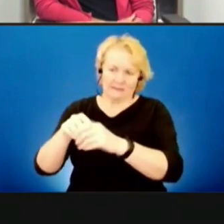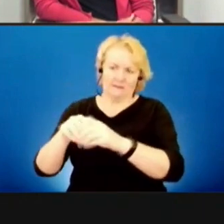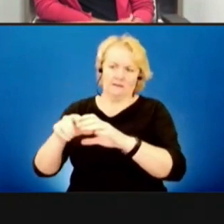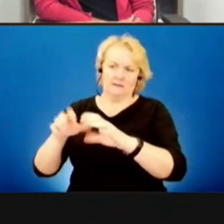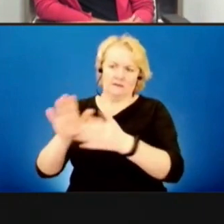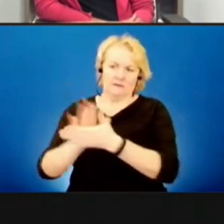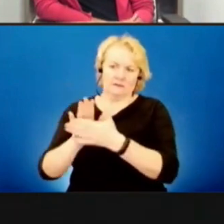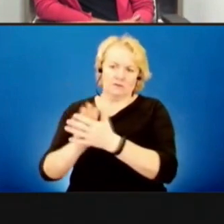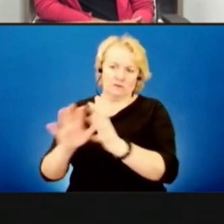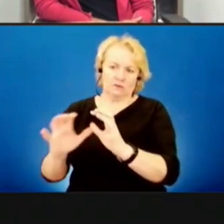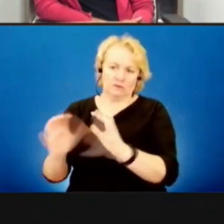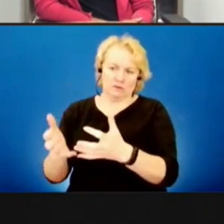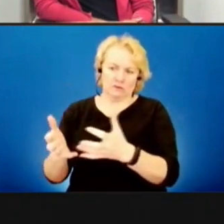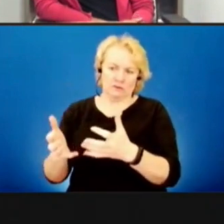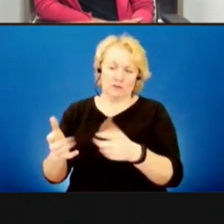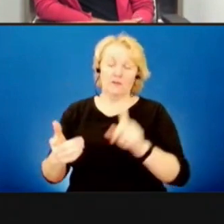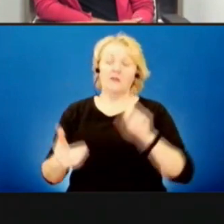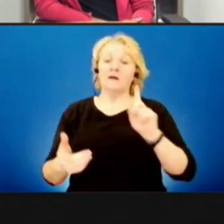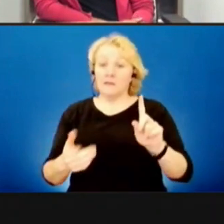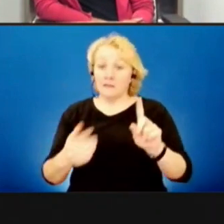So having said that,